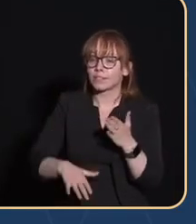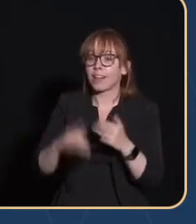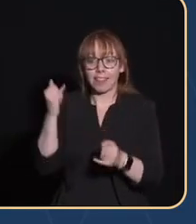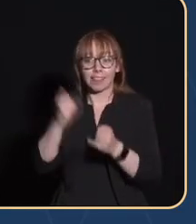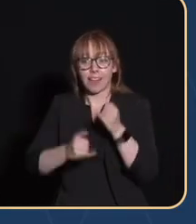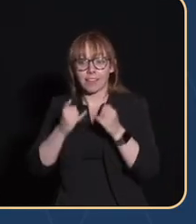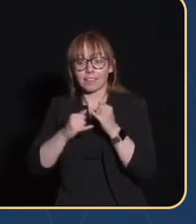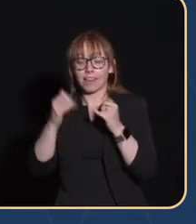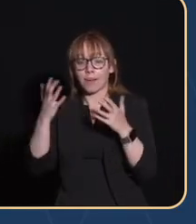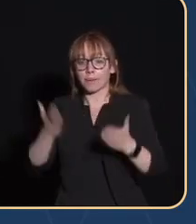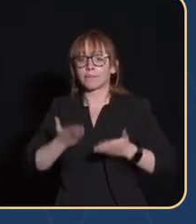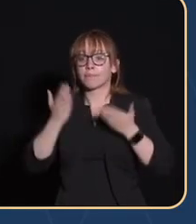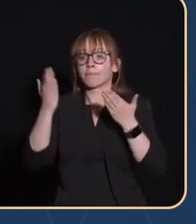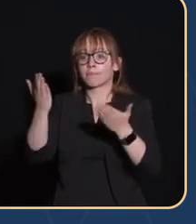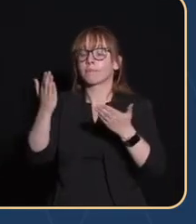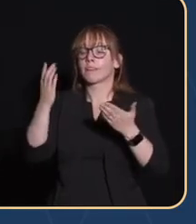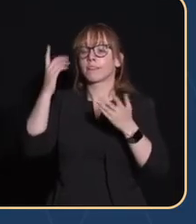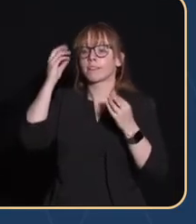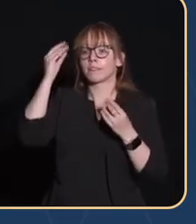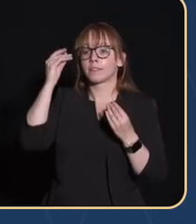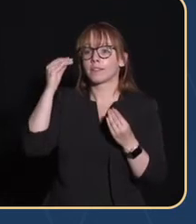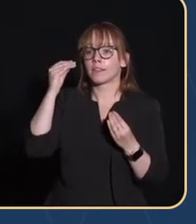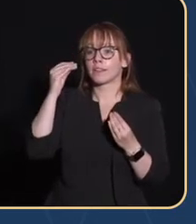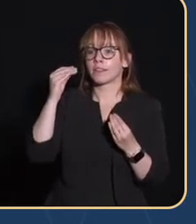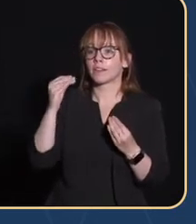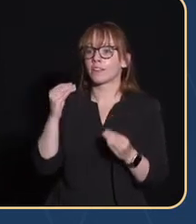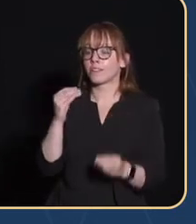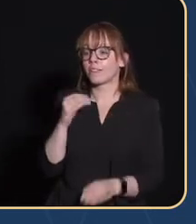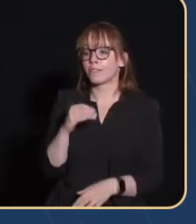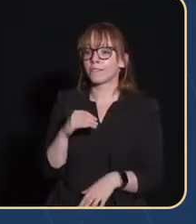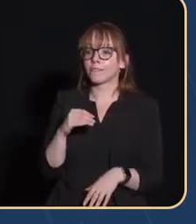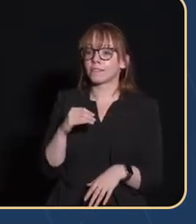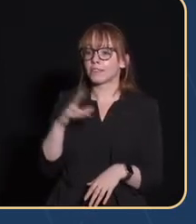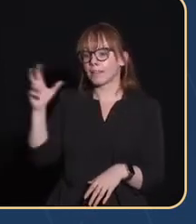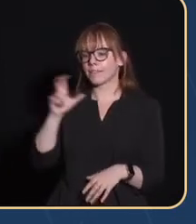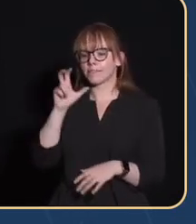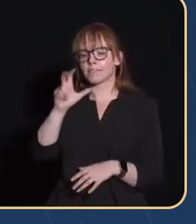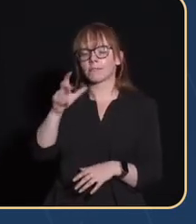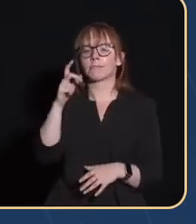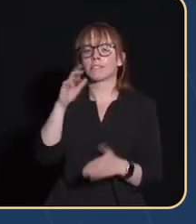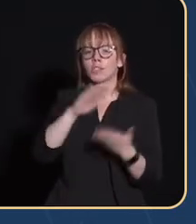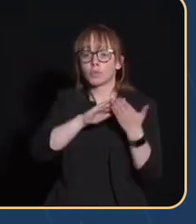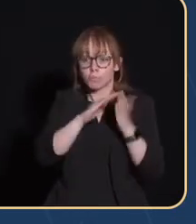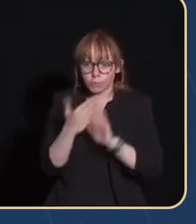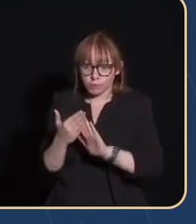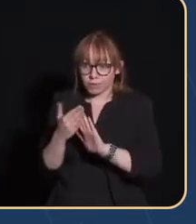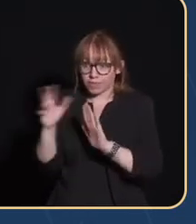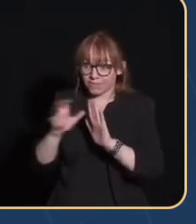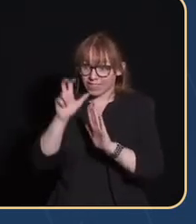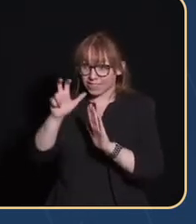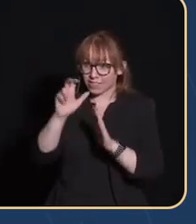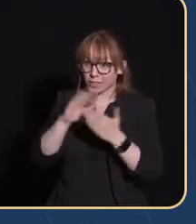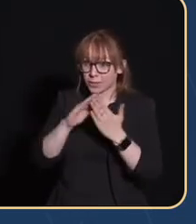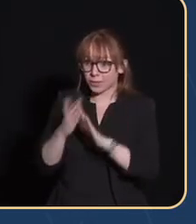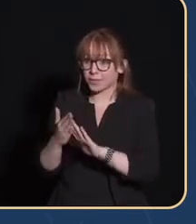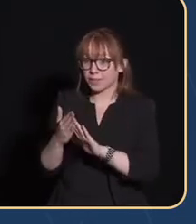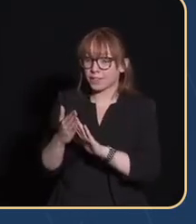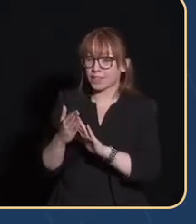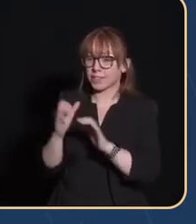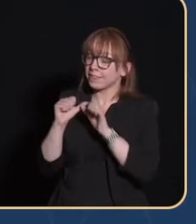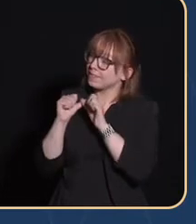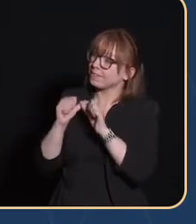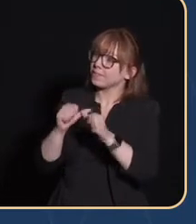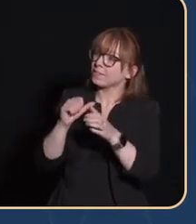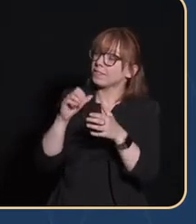going to bring up too, David, I thought about this. Look at the return of investment for the community. When you invest in these scholarships, you keep students in school,